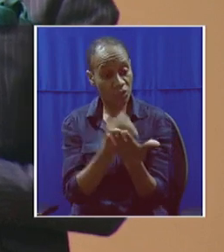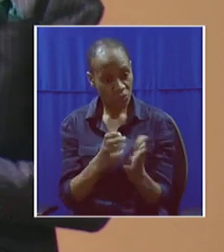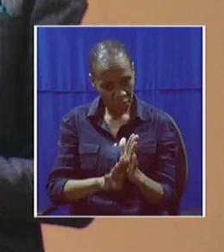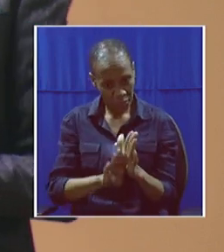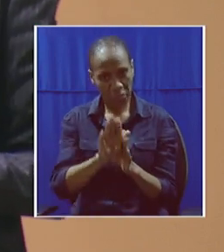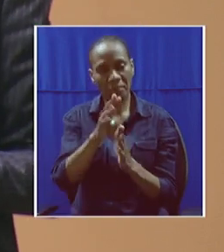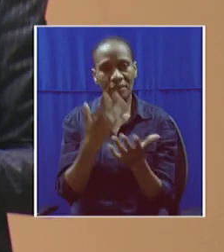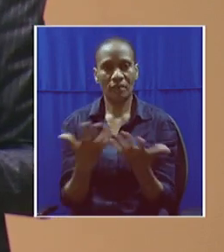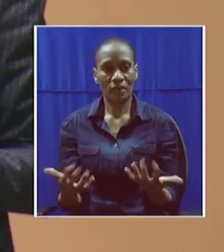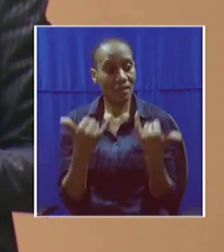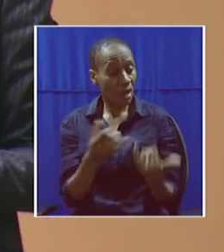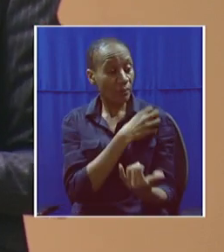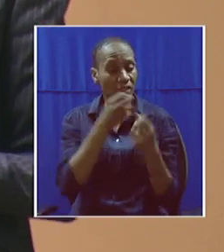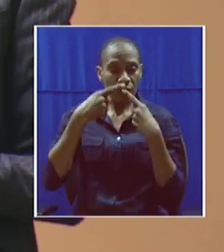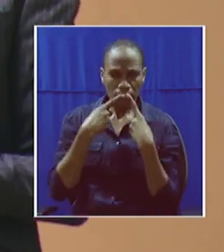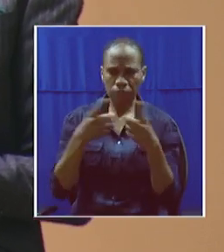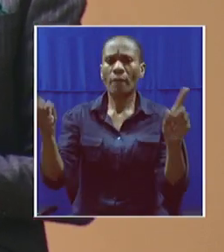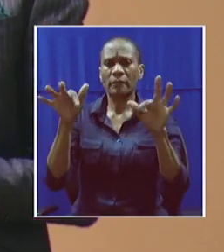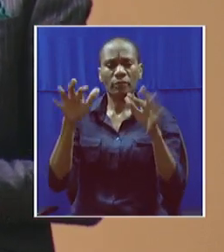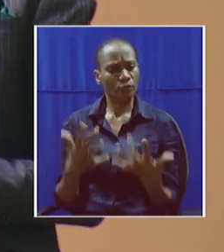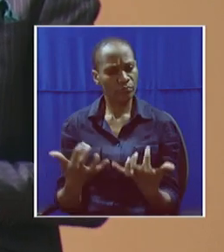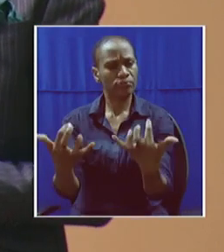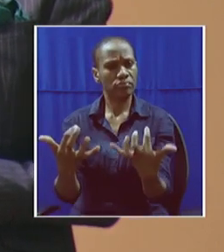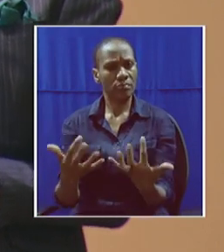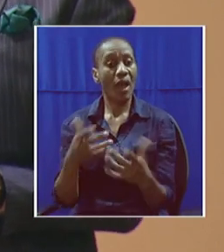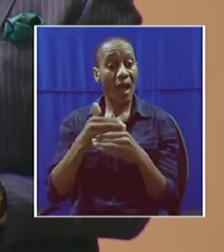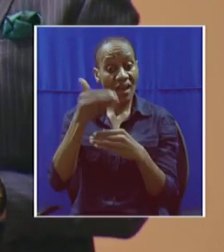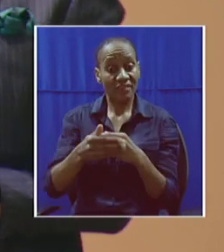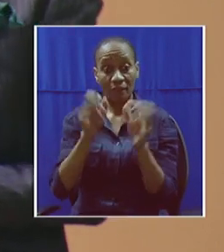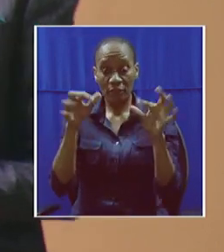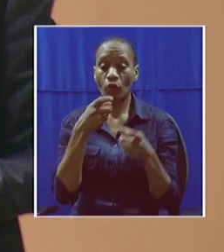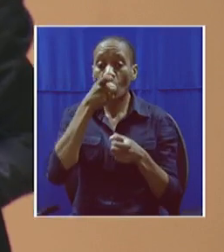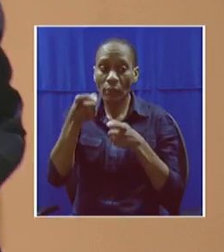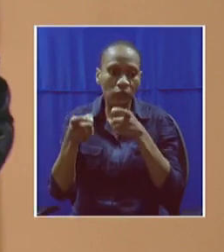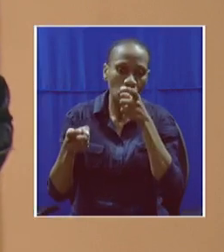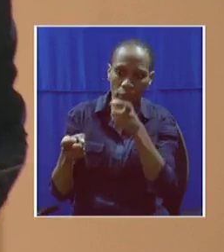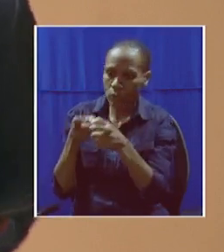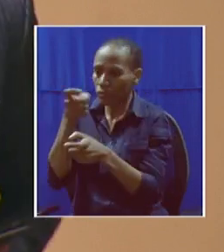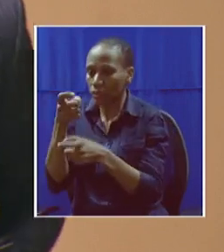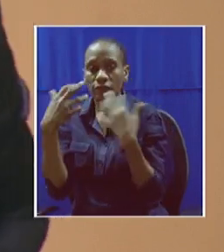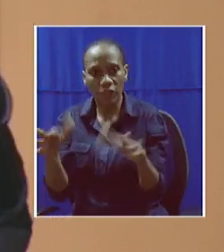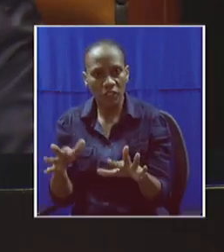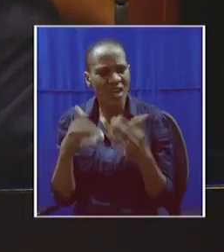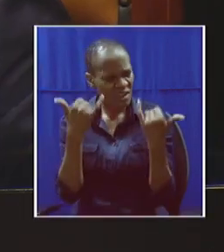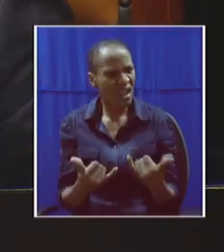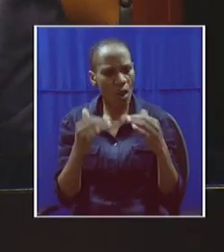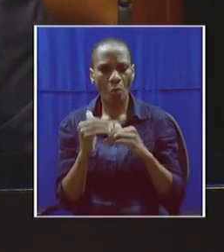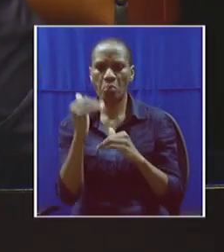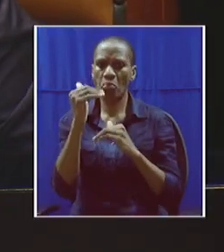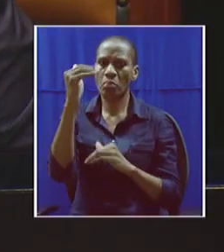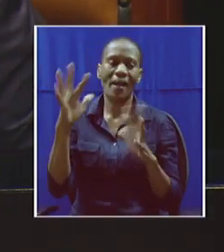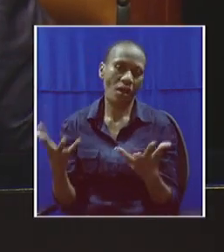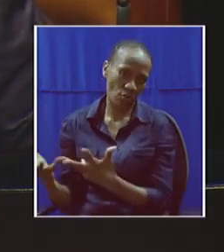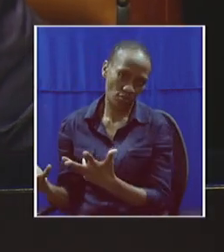the South African public as to how has their contribution strengthen this economic paper thank you thank you honorable member